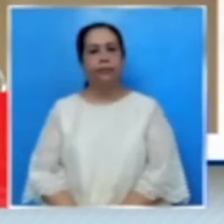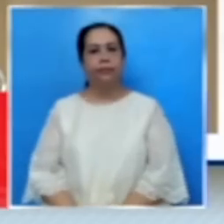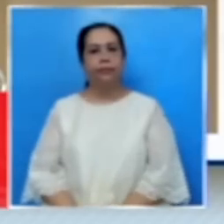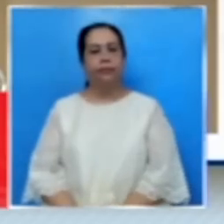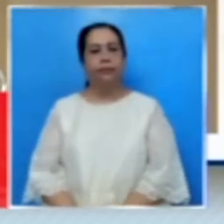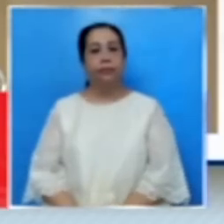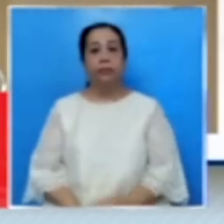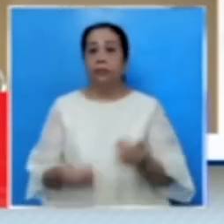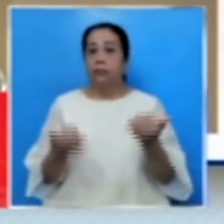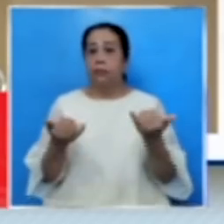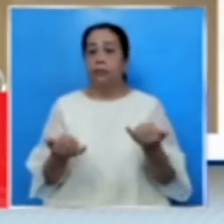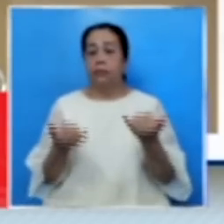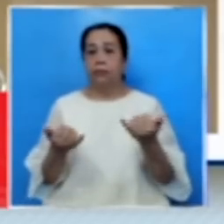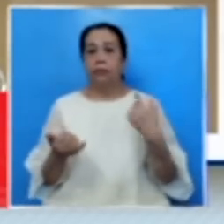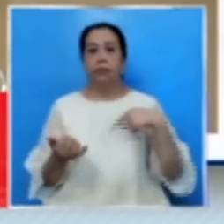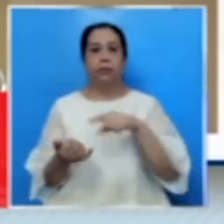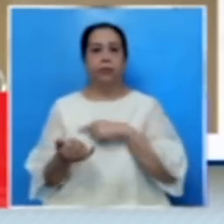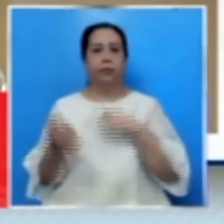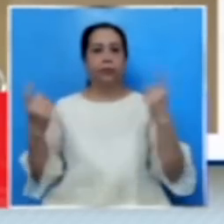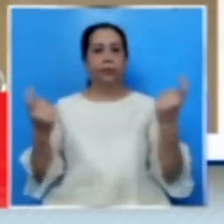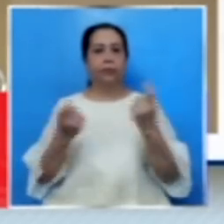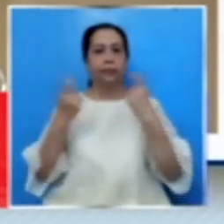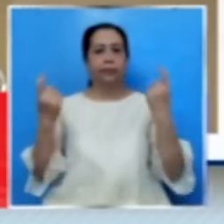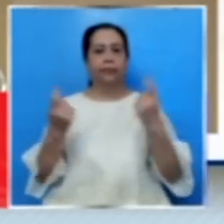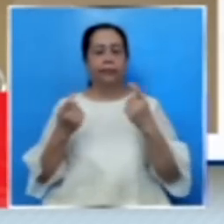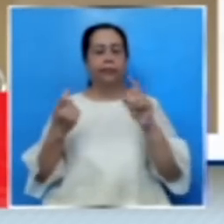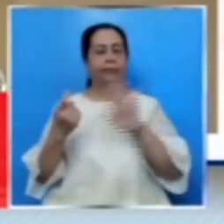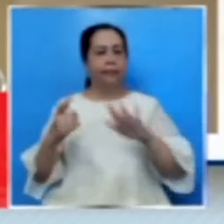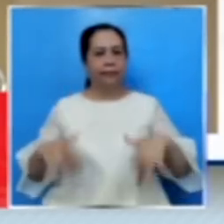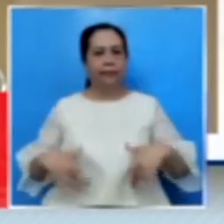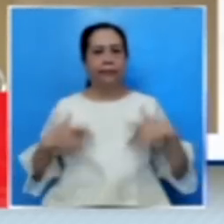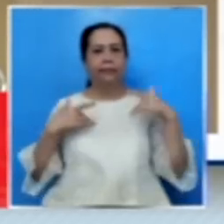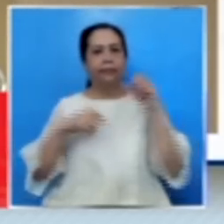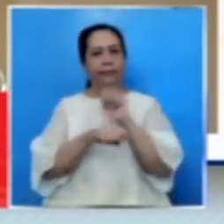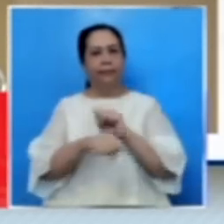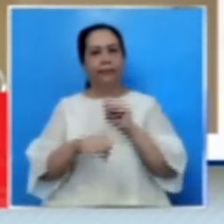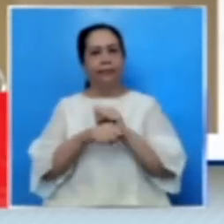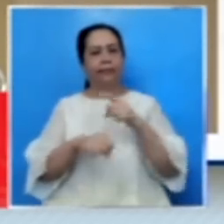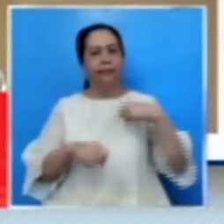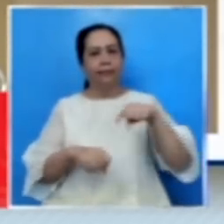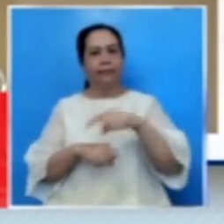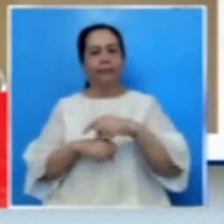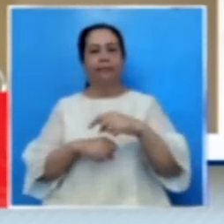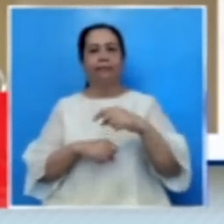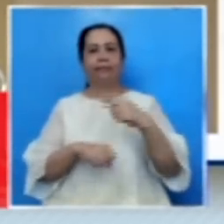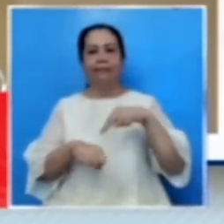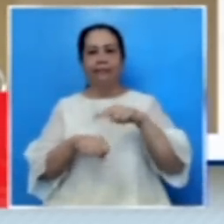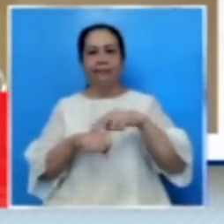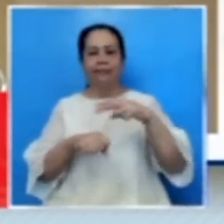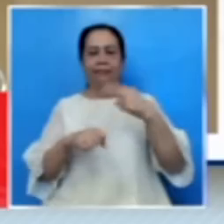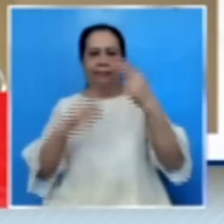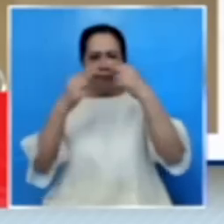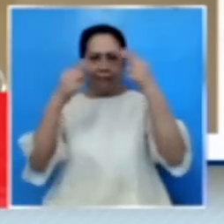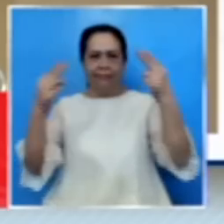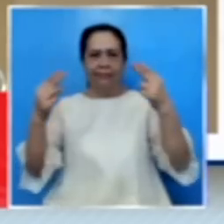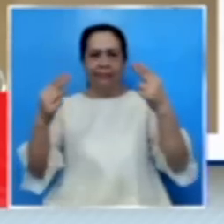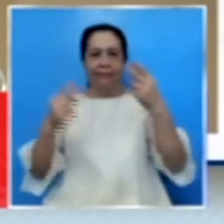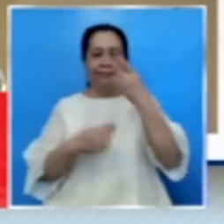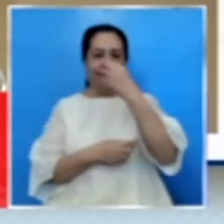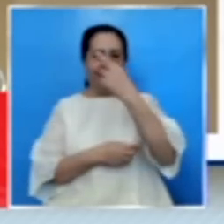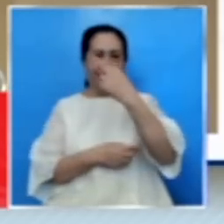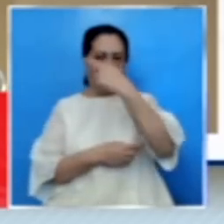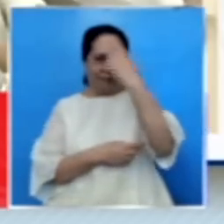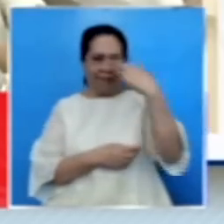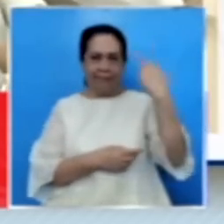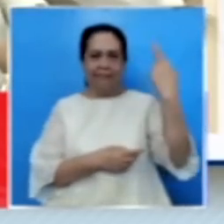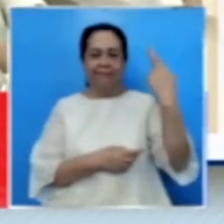Today, we celebrate the life and works of our national hero, Dr. Jose